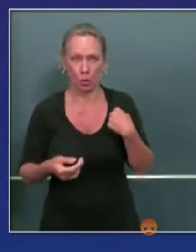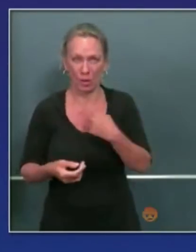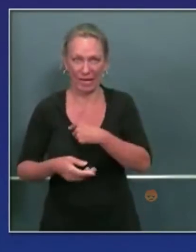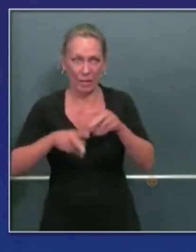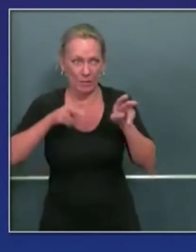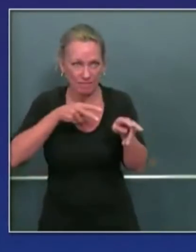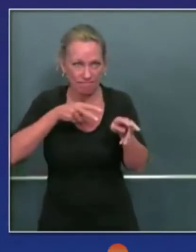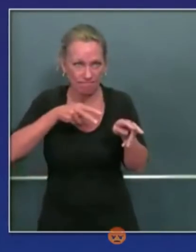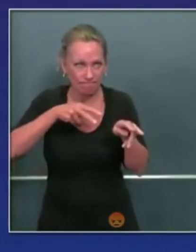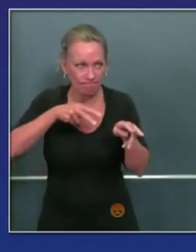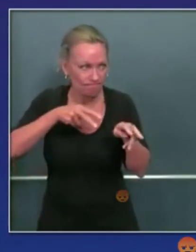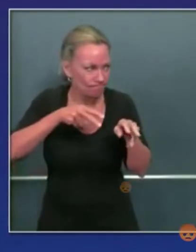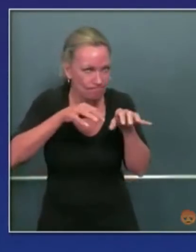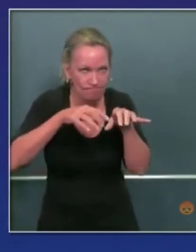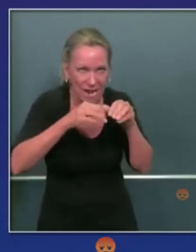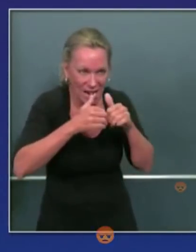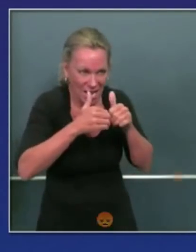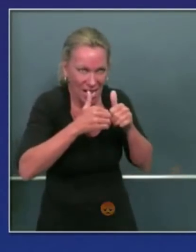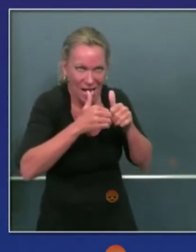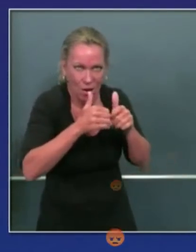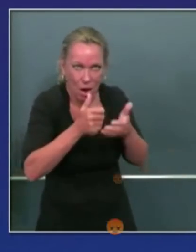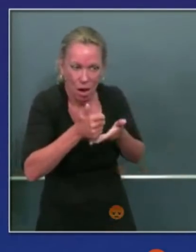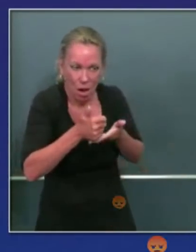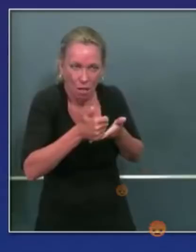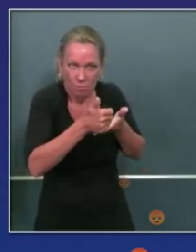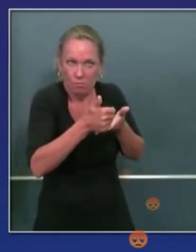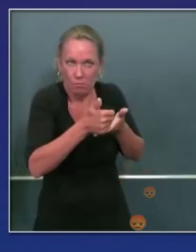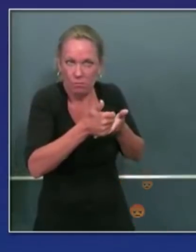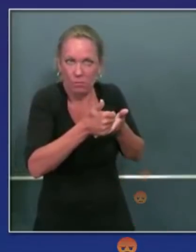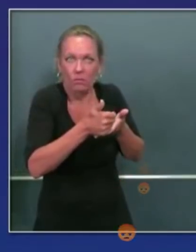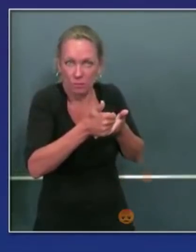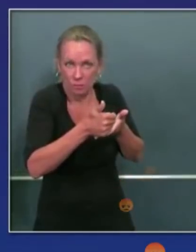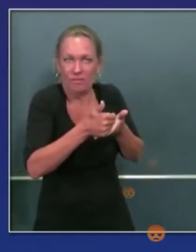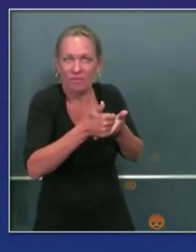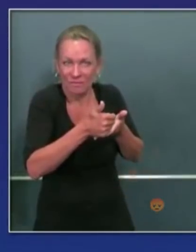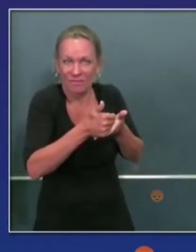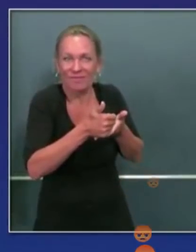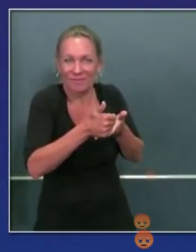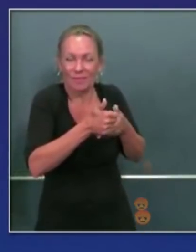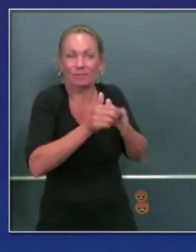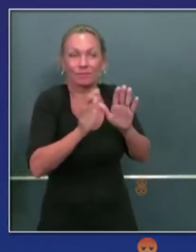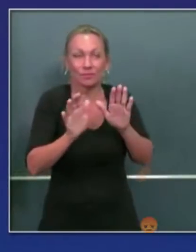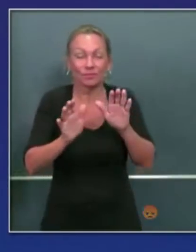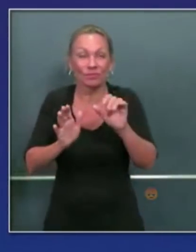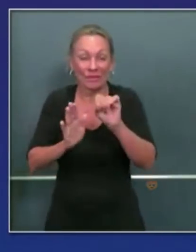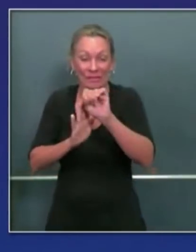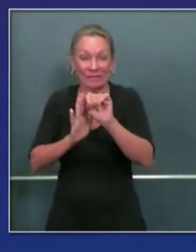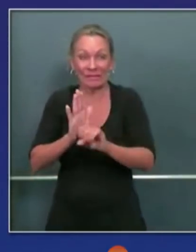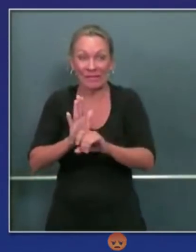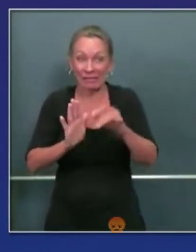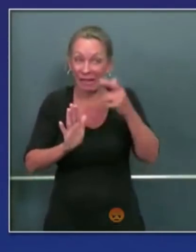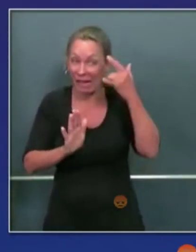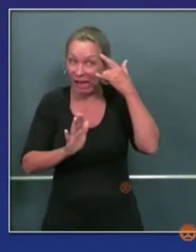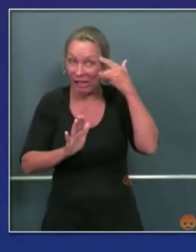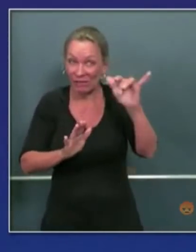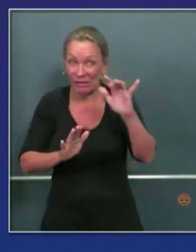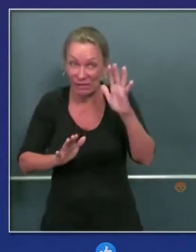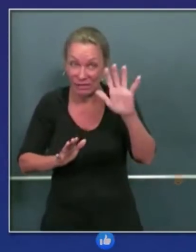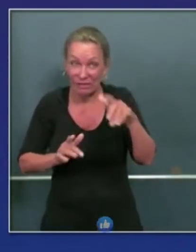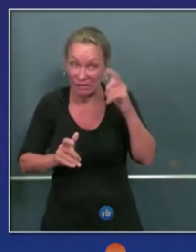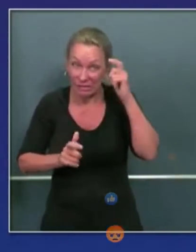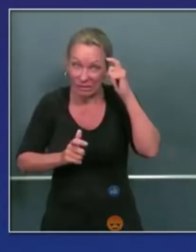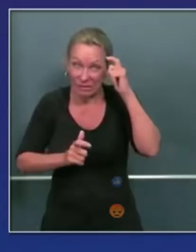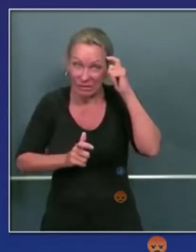California, a state this còn lại chỉ size with this many 25% people, cái we're really experiencing số lượng máy COVID-19 thở in thì lúc đó quite hay different là ways cần across quan the tâm.